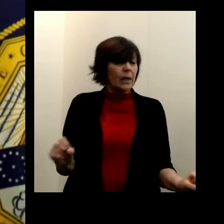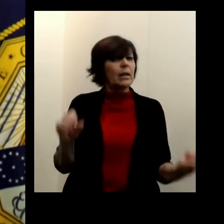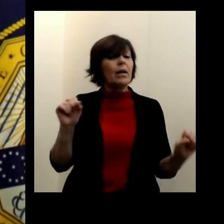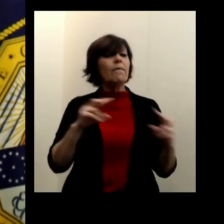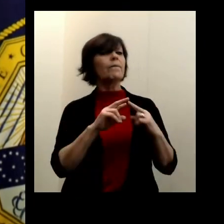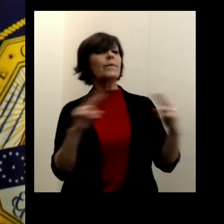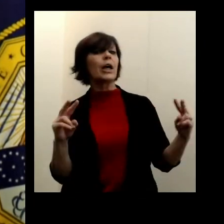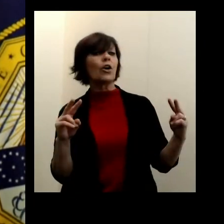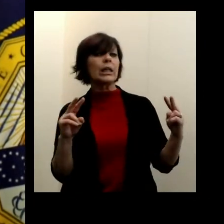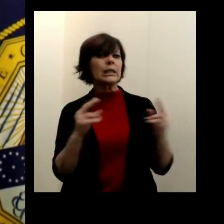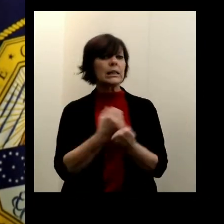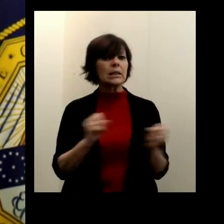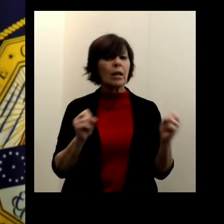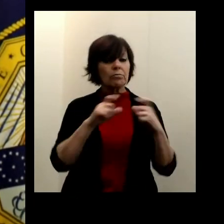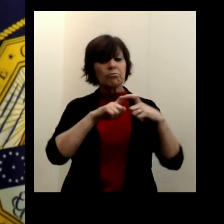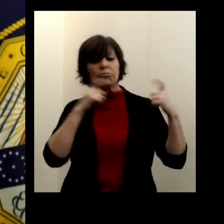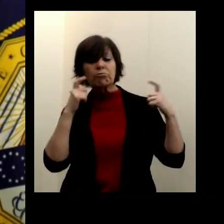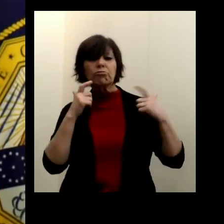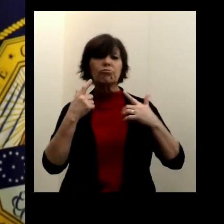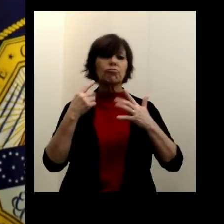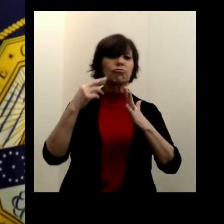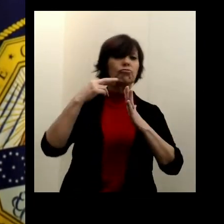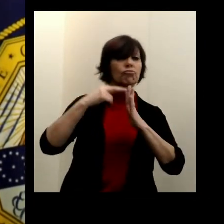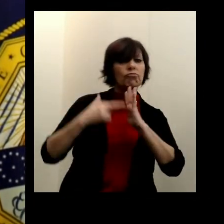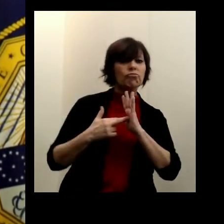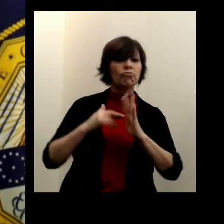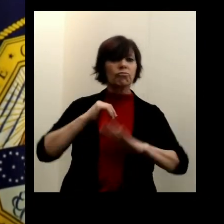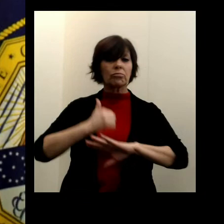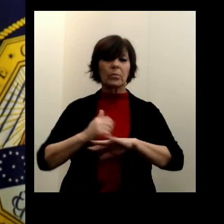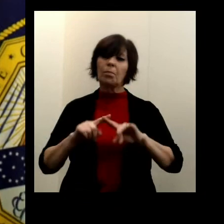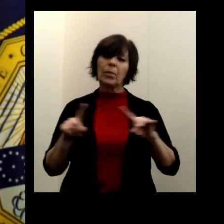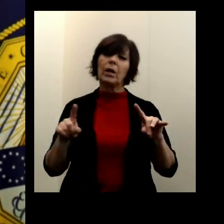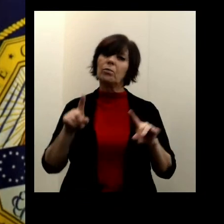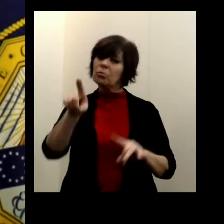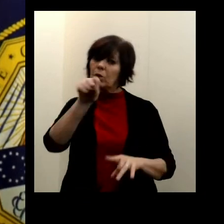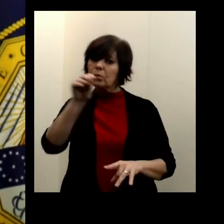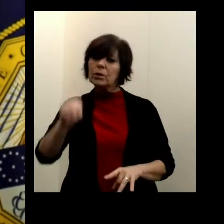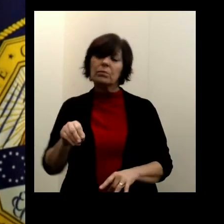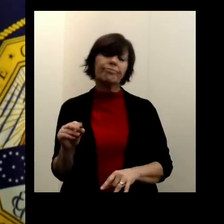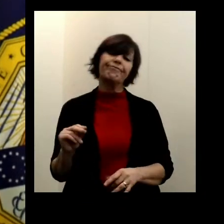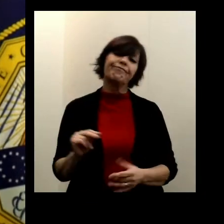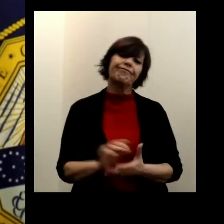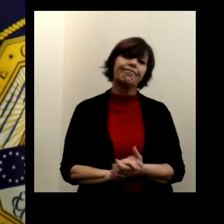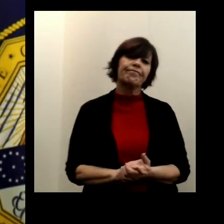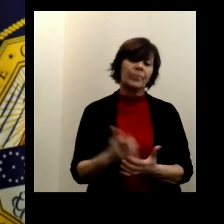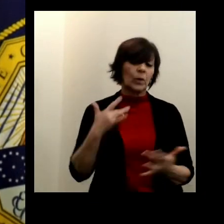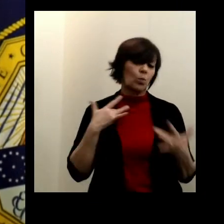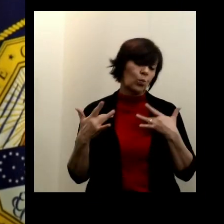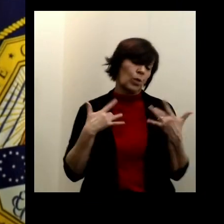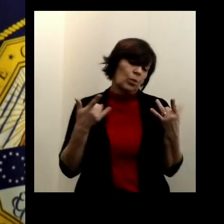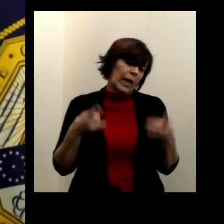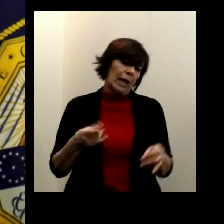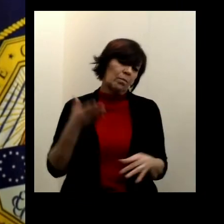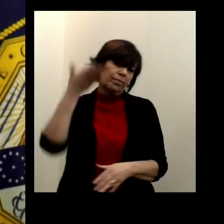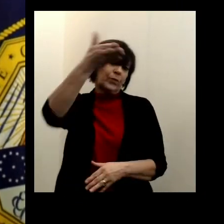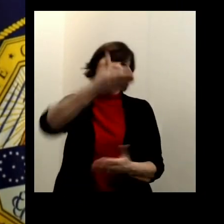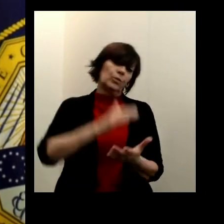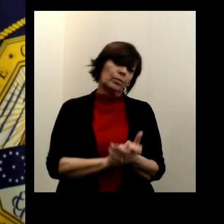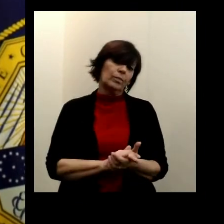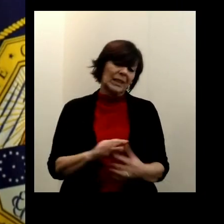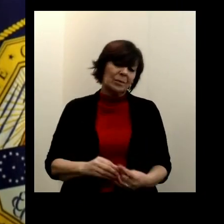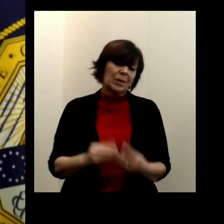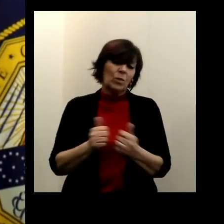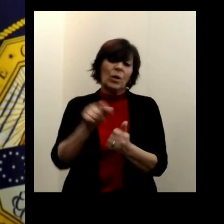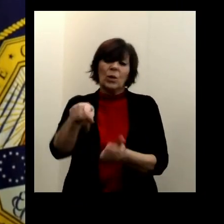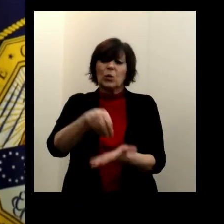safe by wearing masks and having proper protocols in place. So I'm very worried about what's going to happen in the future, especially with those